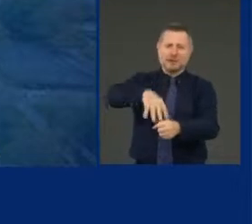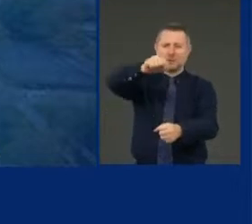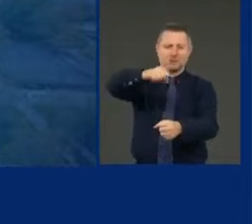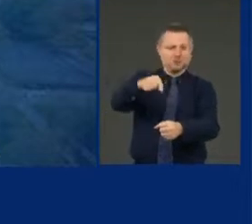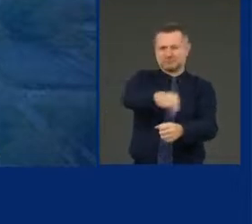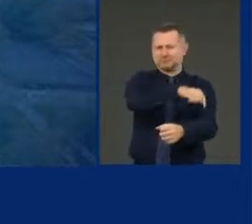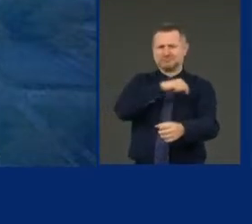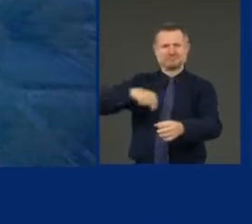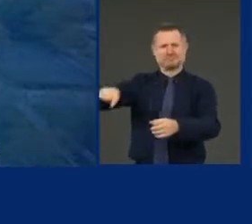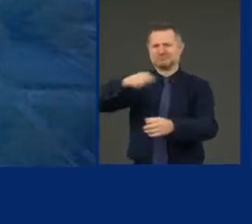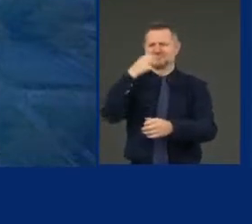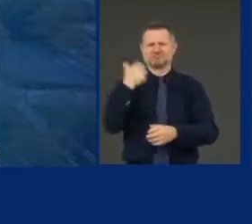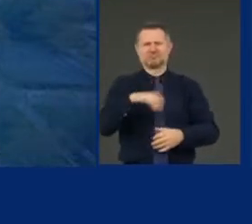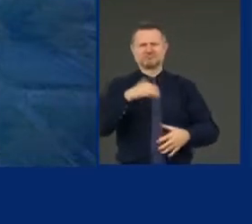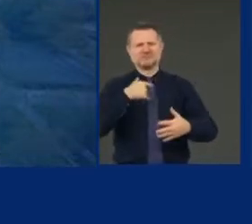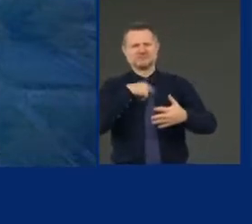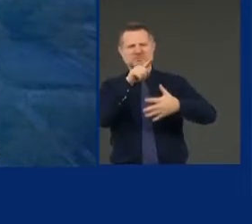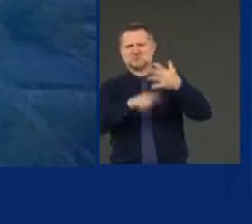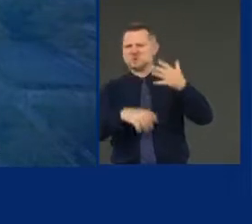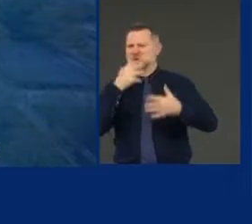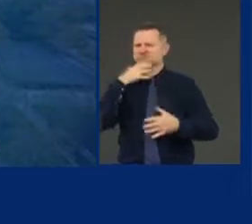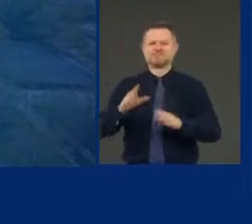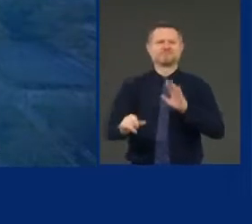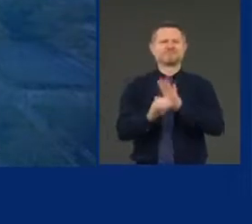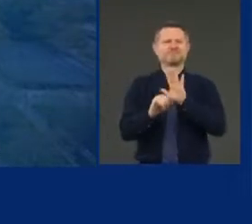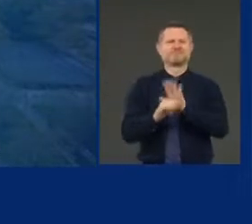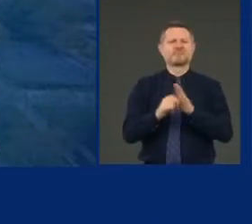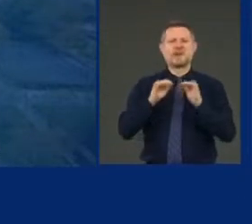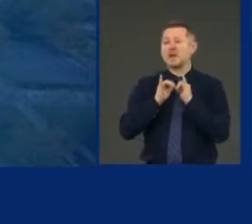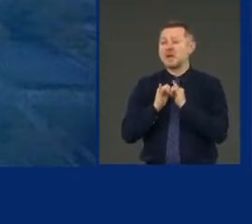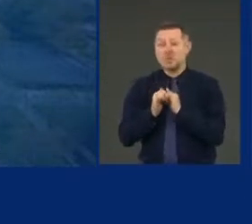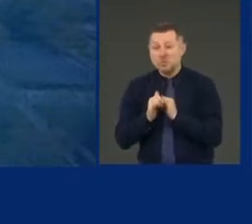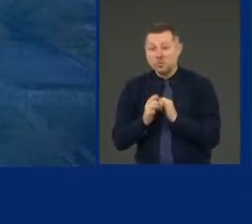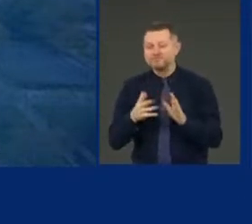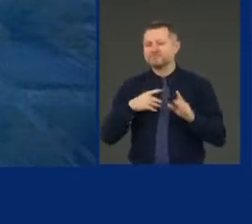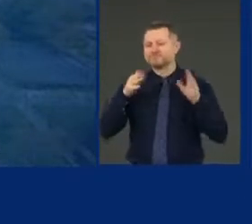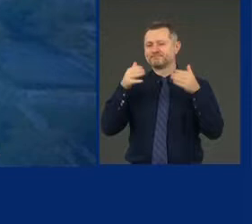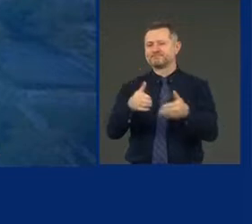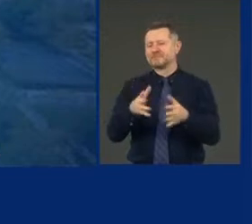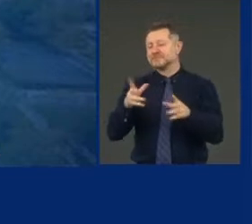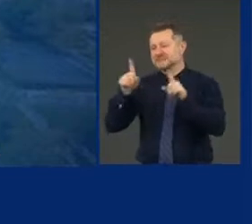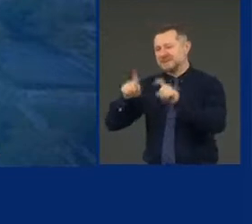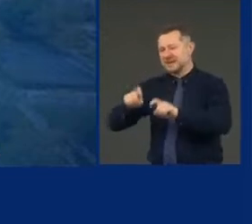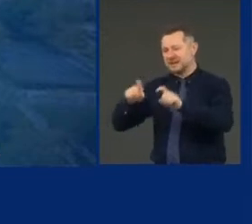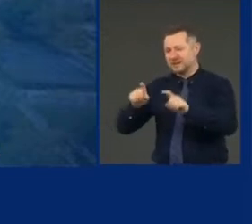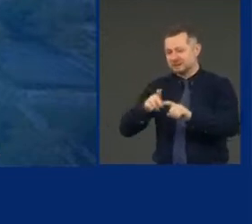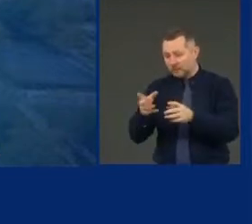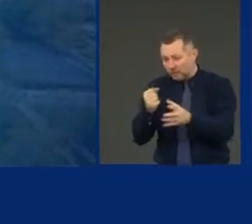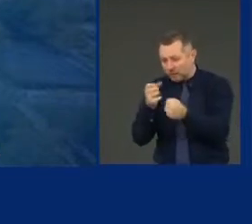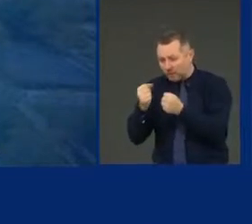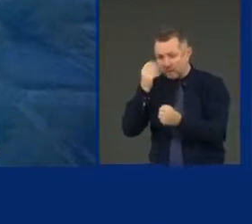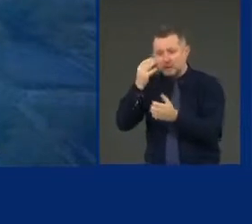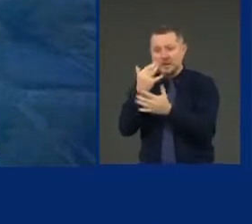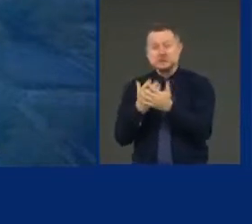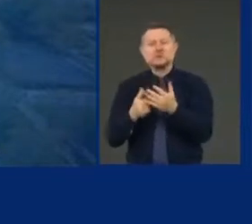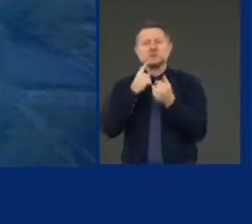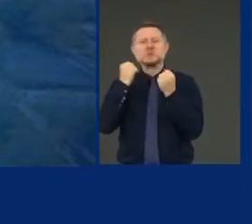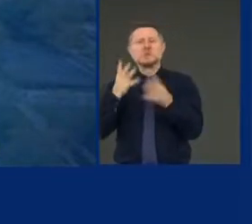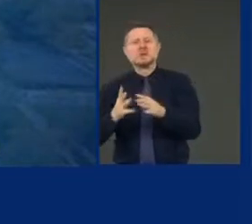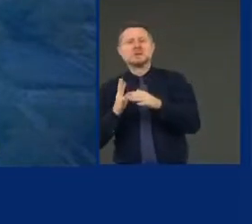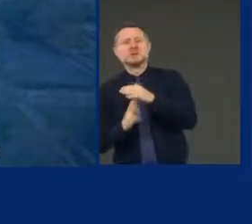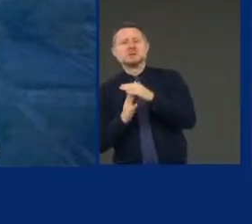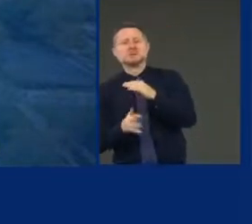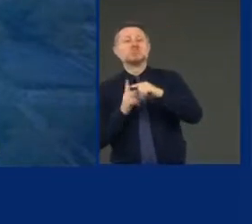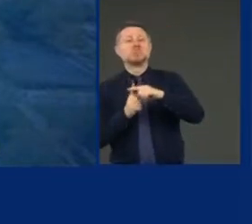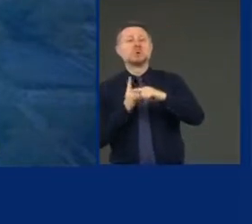areas that we have identified through testing where we're still generating new cases. And